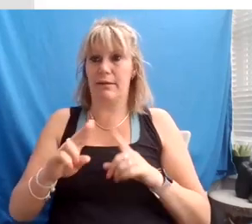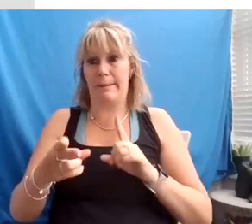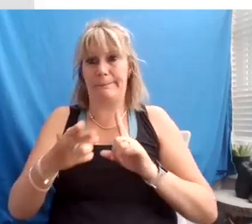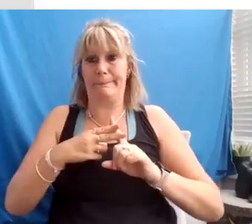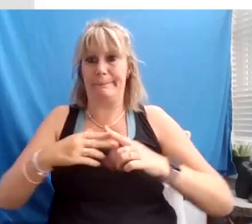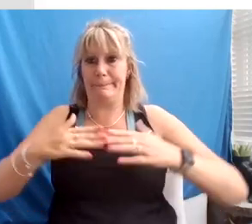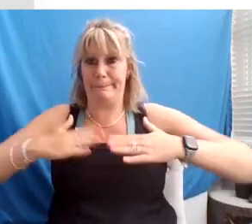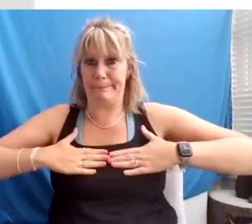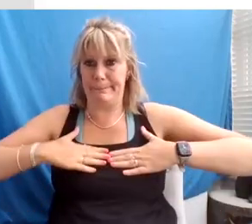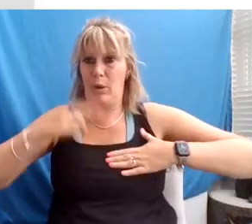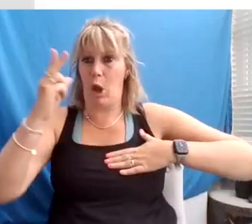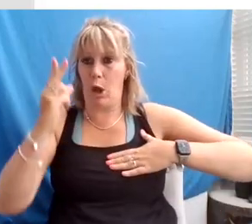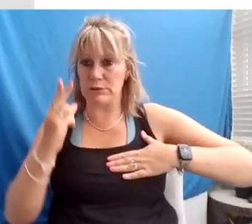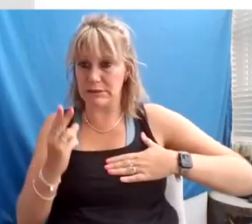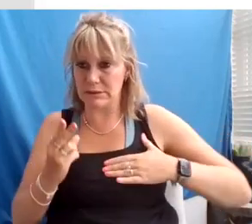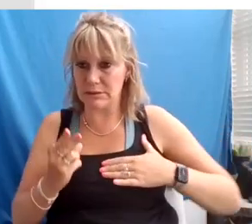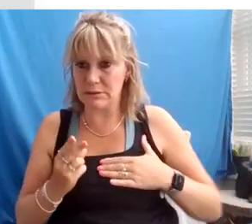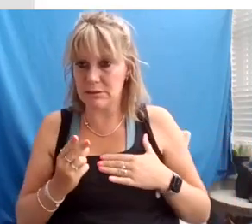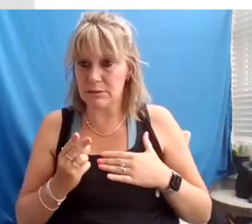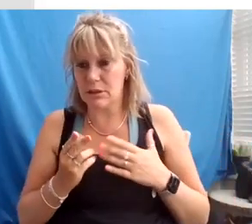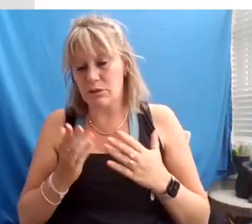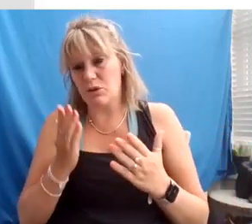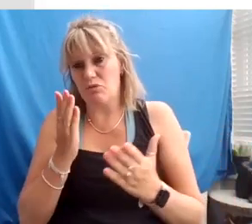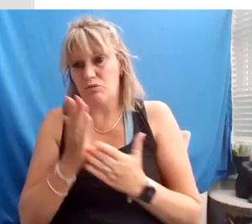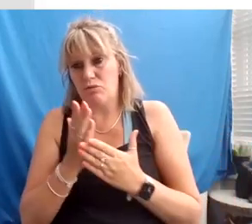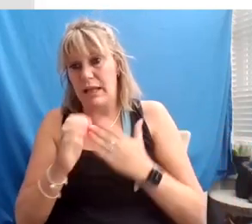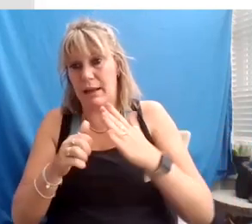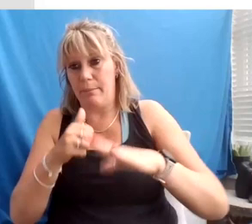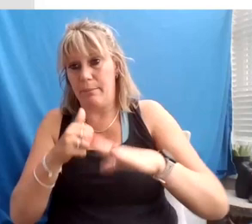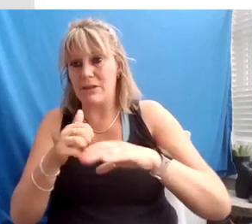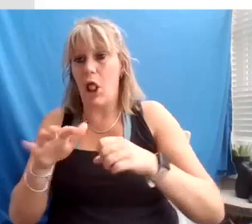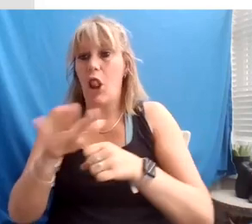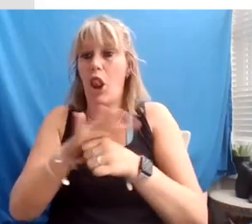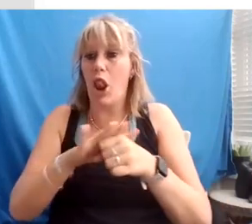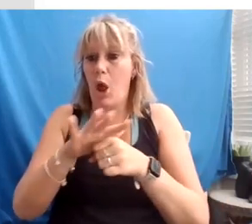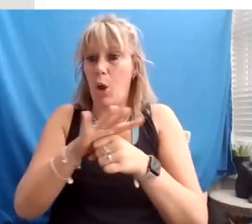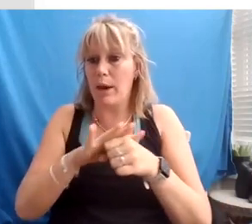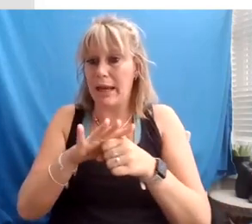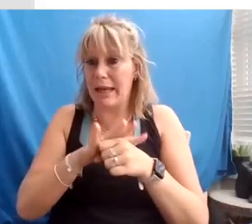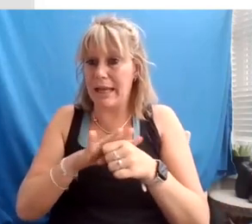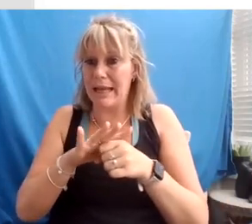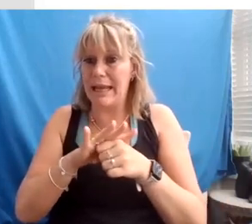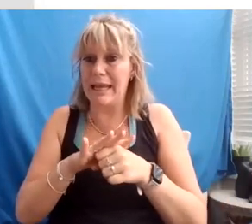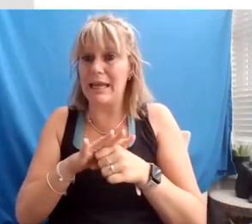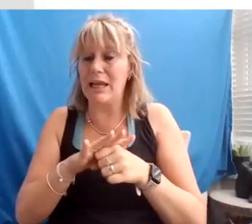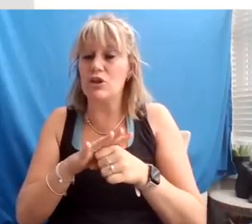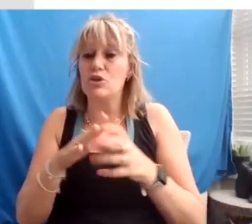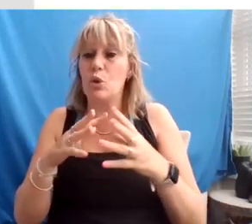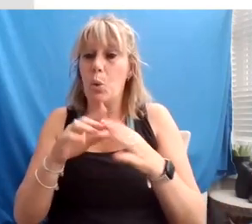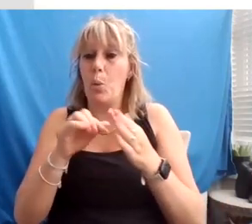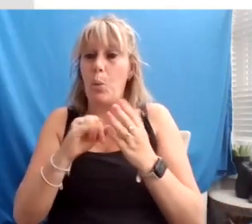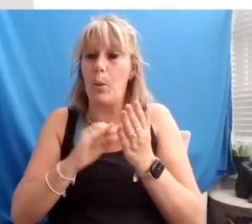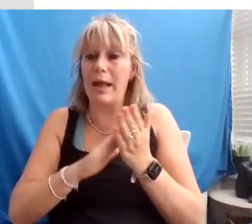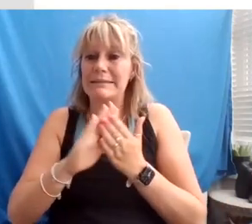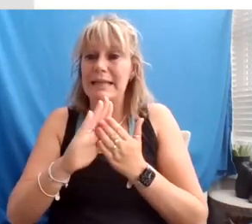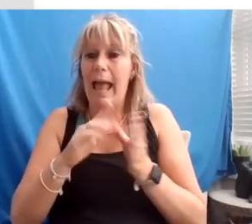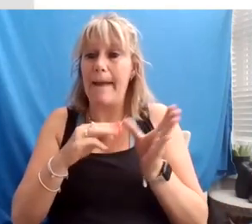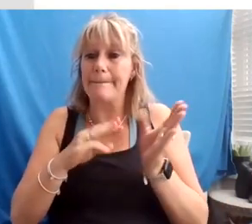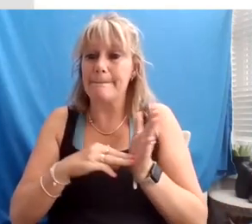it. And it's all based locally to West Ham Station and Newark, or in the heart of